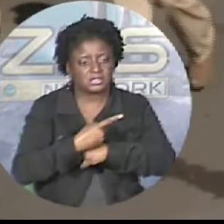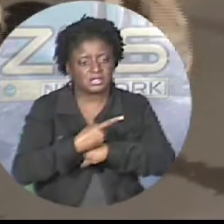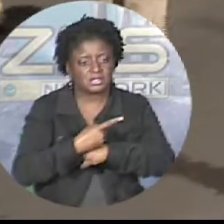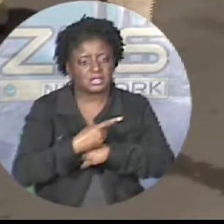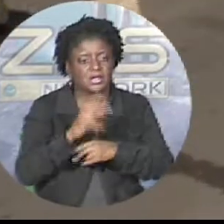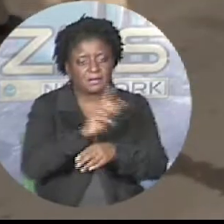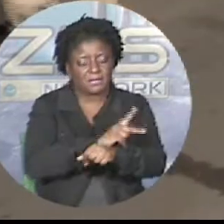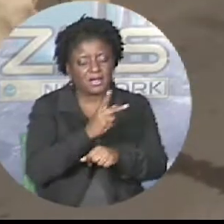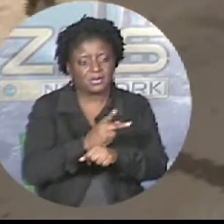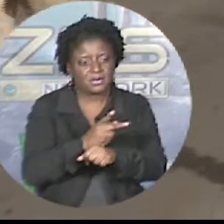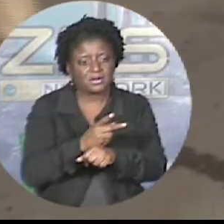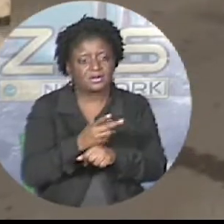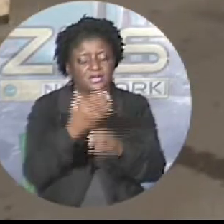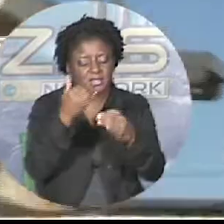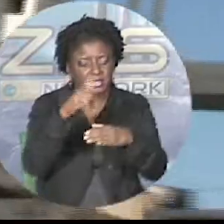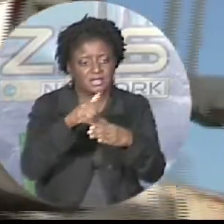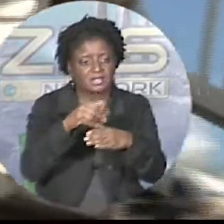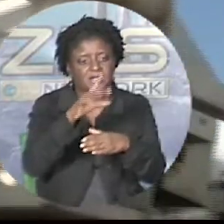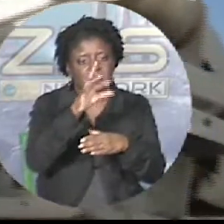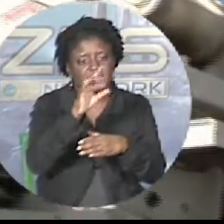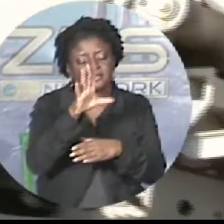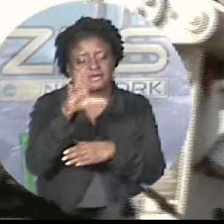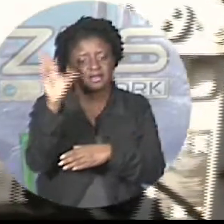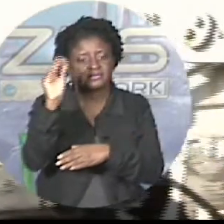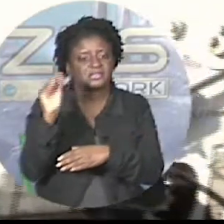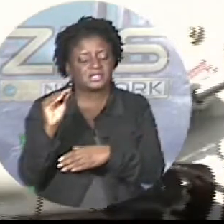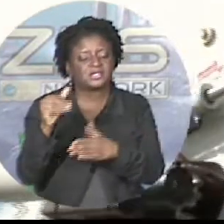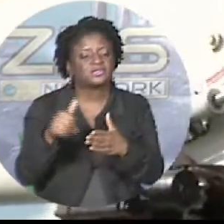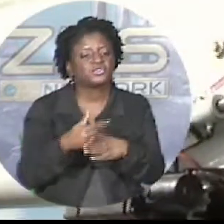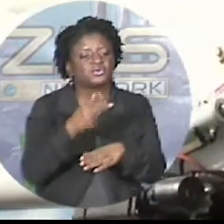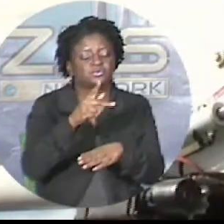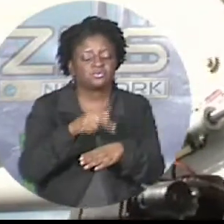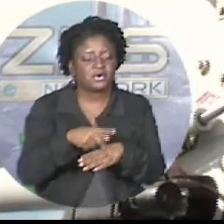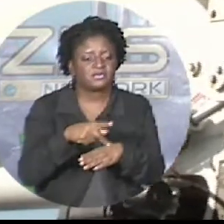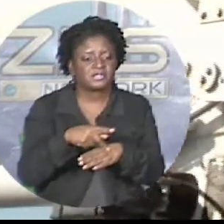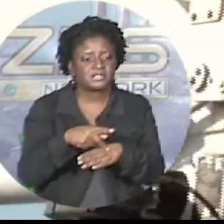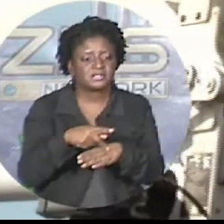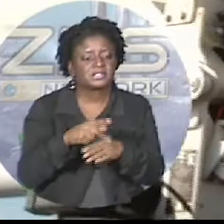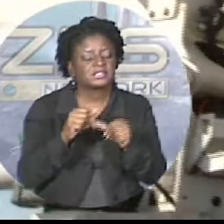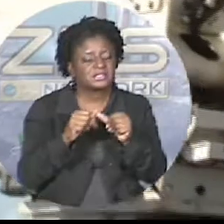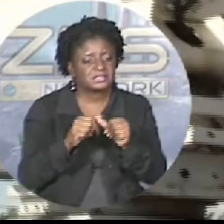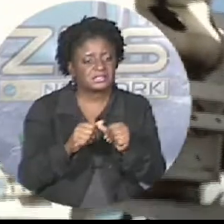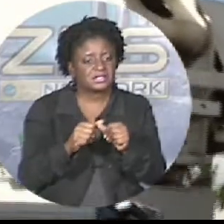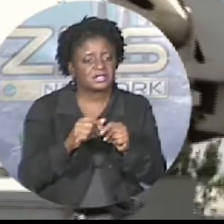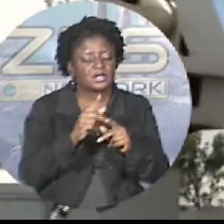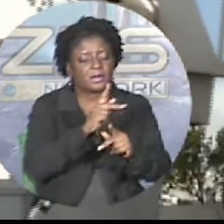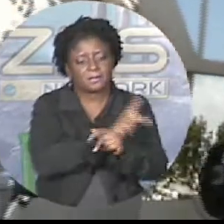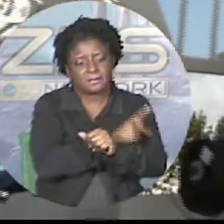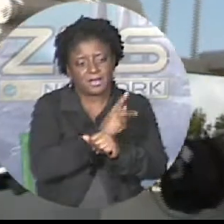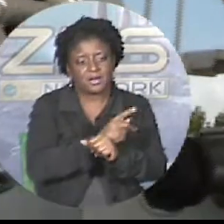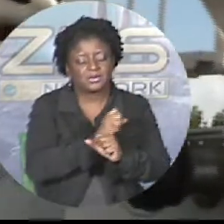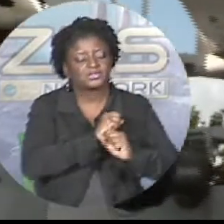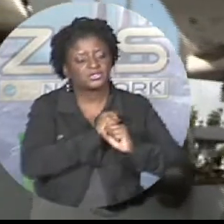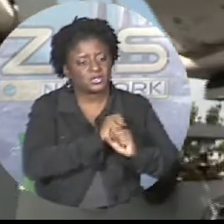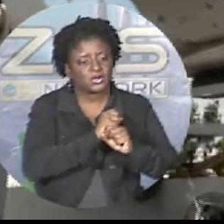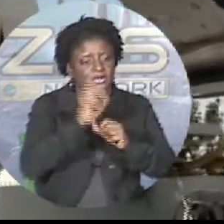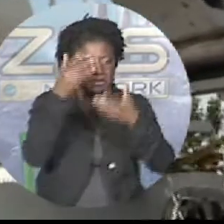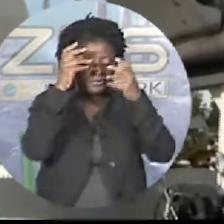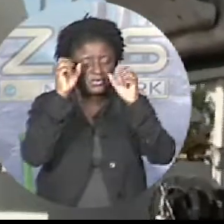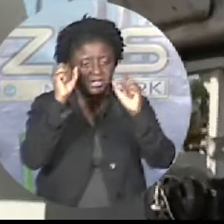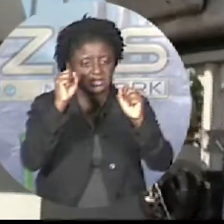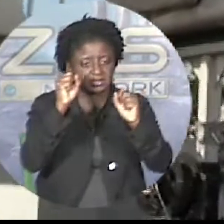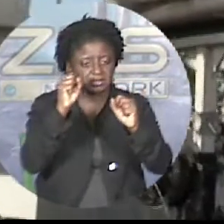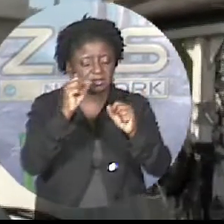been restored to 85% of New Providence, according to B.P.L. And still, Power Secure's president of infrastructure, Ronnie Brennan, says